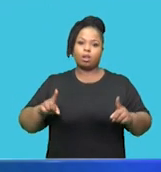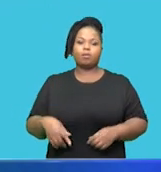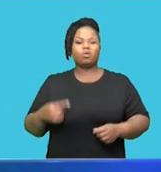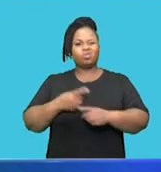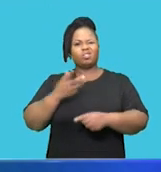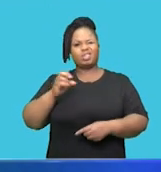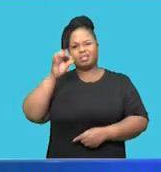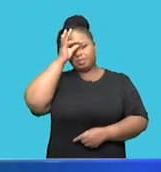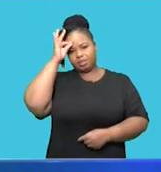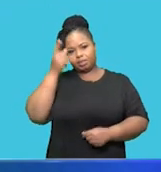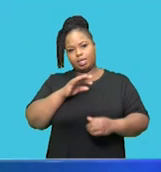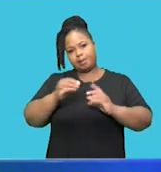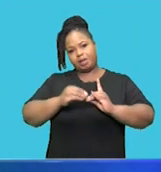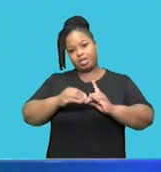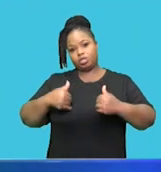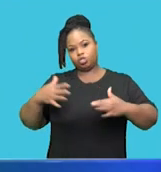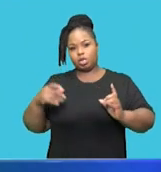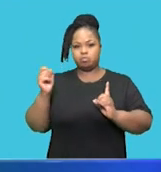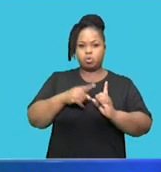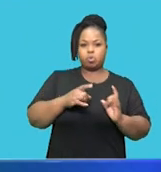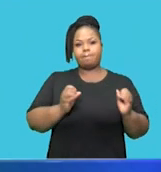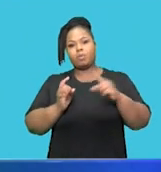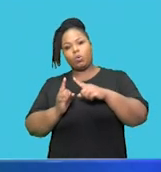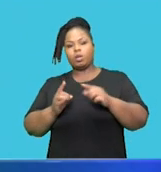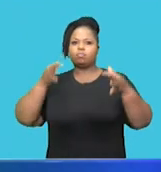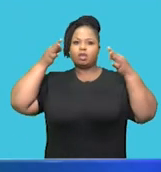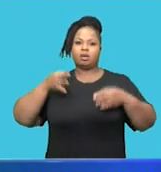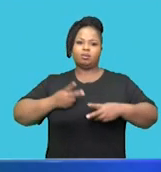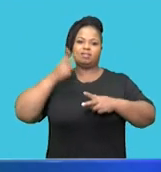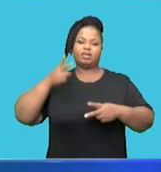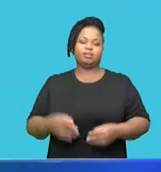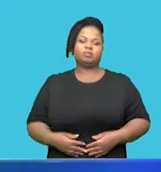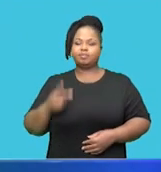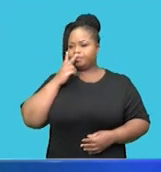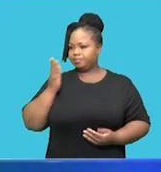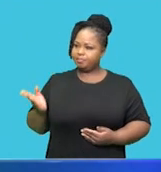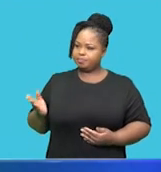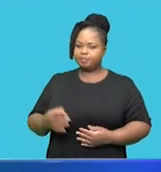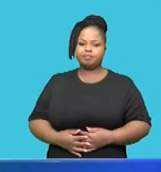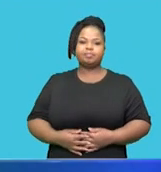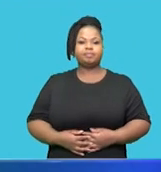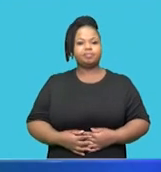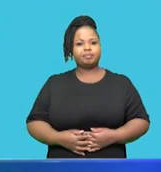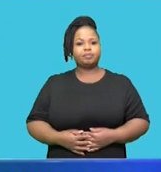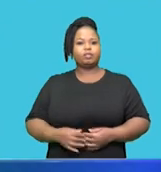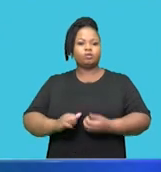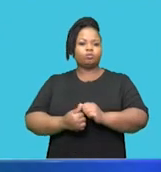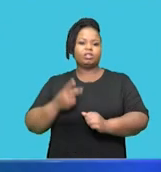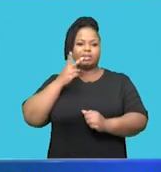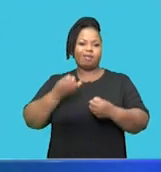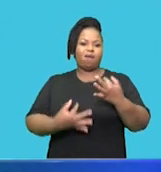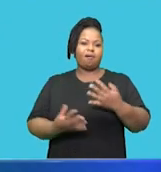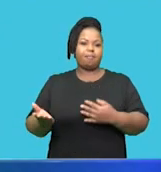90 minutes, and then it was the penalty shootout that became the decider. Our sports reporter, Katlego Masielele, was at the Piri Sports Ground